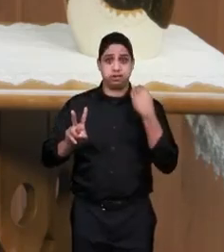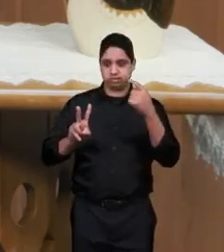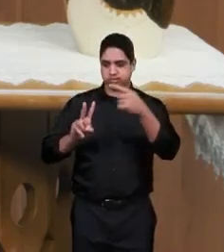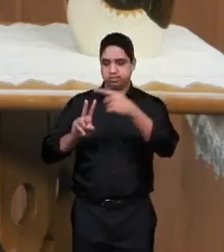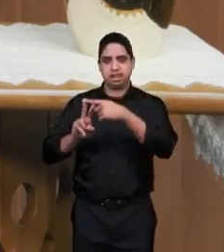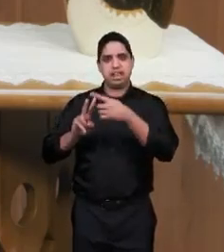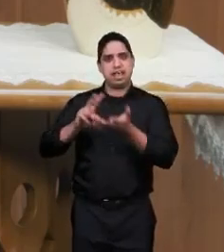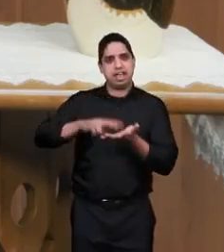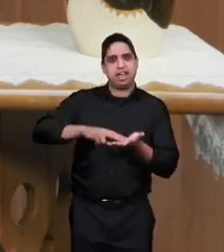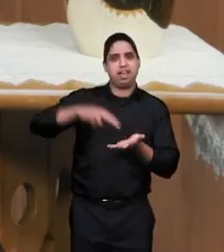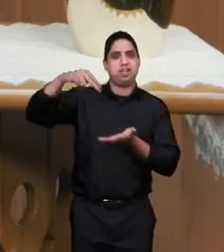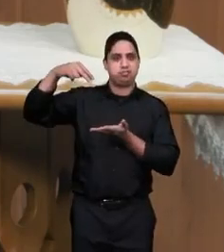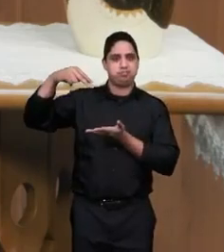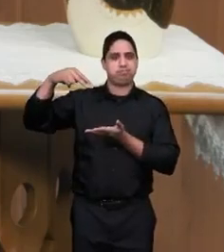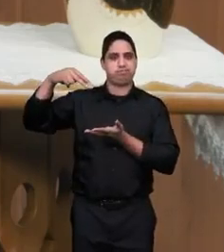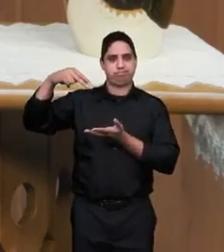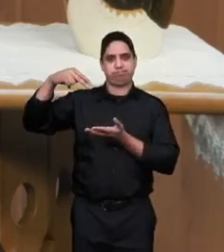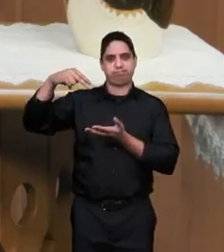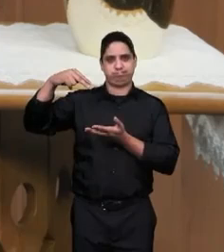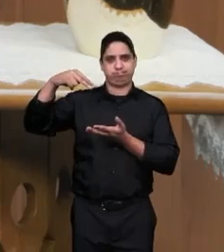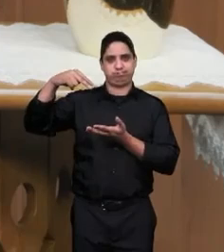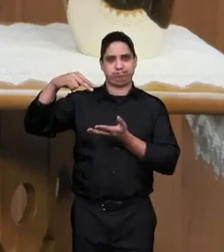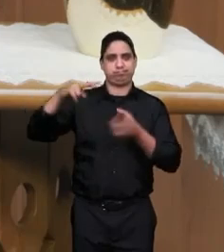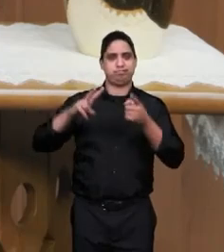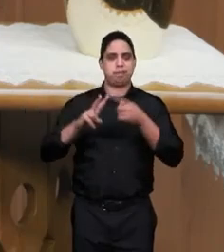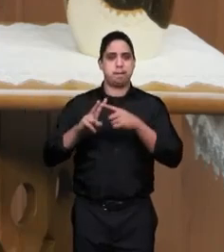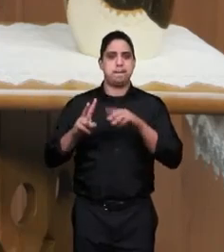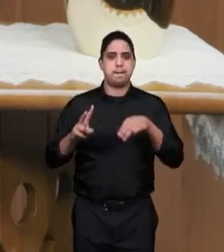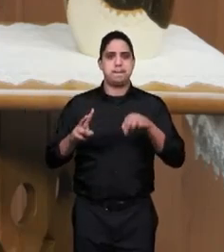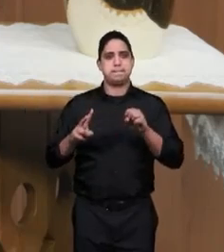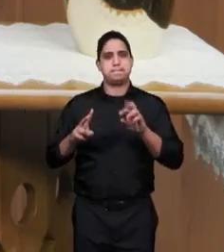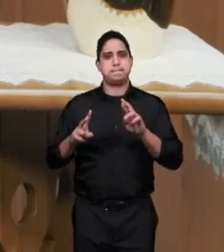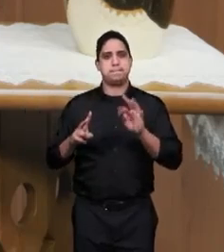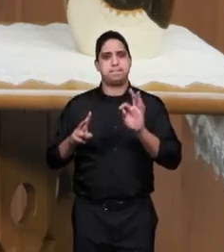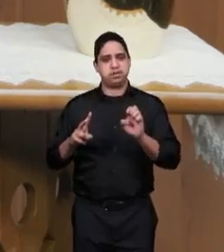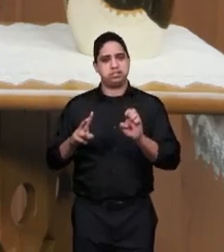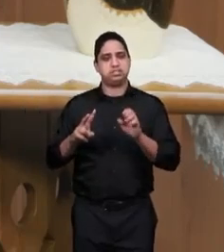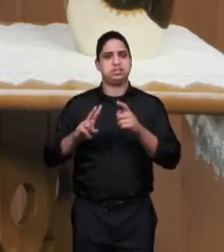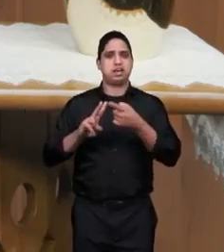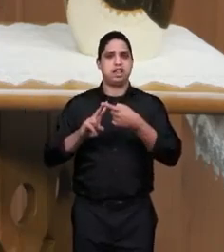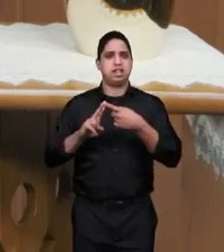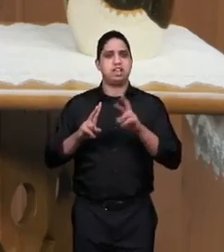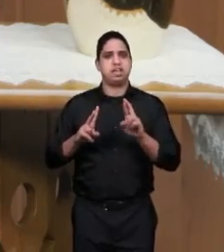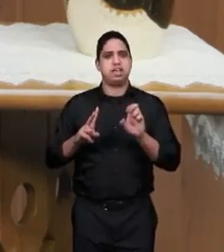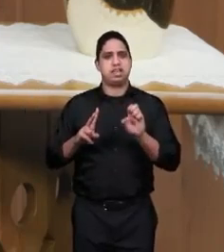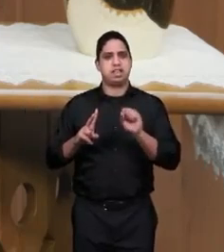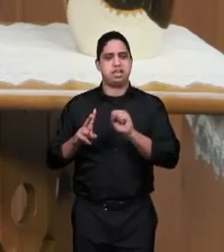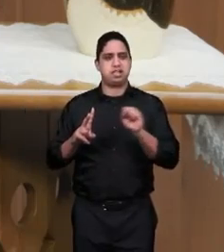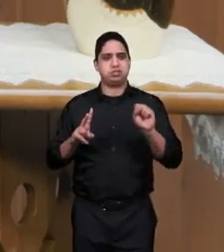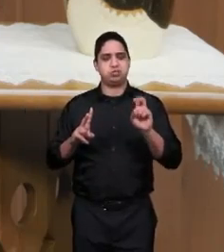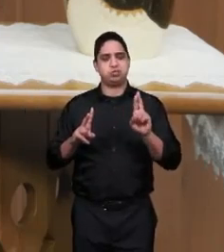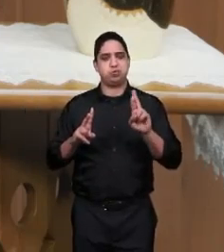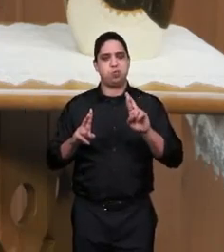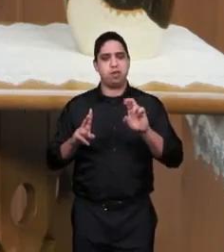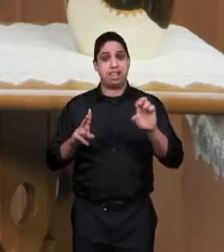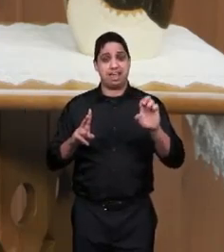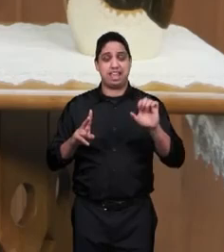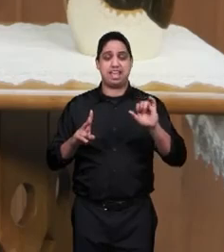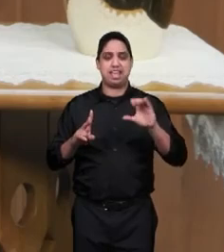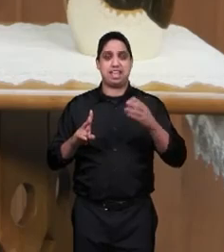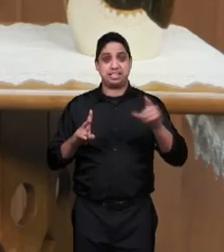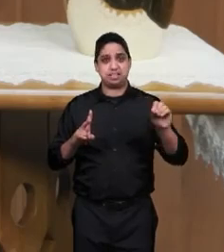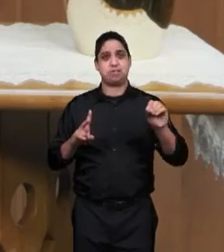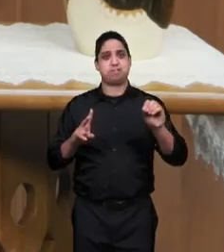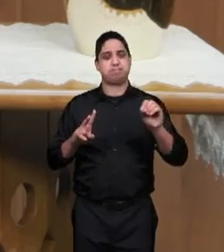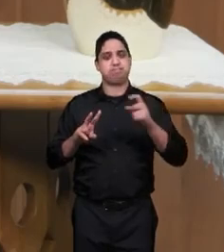the summary of the mystery that is in the enigma of Samson, of death and